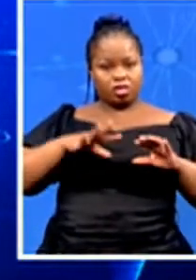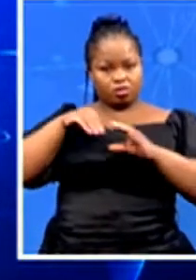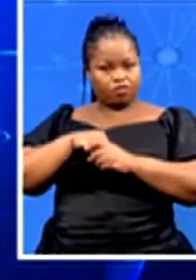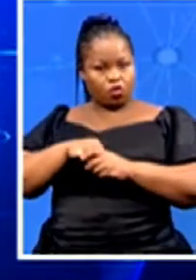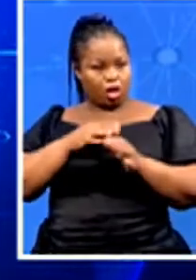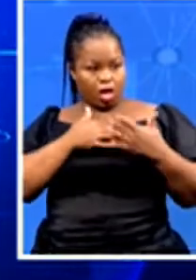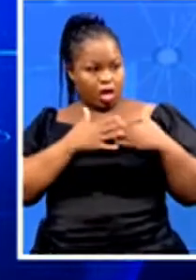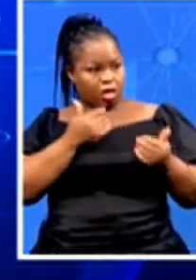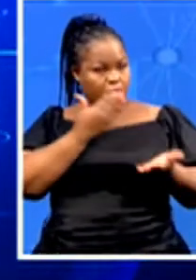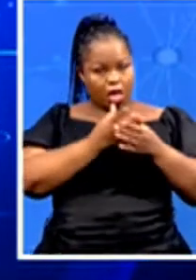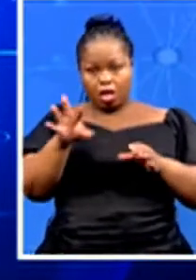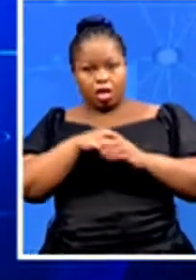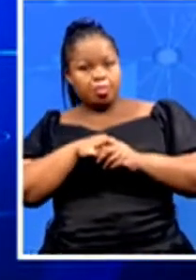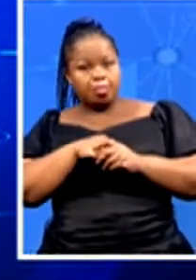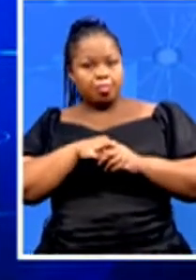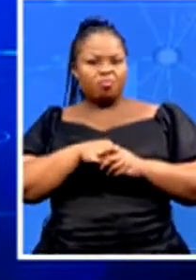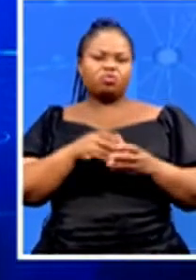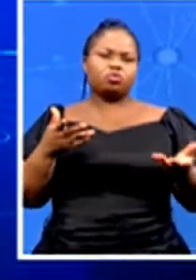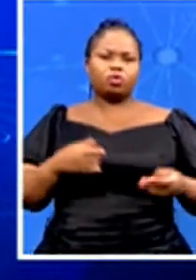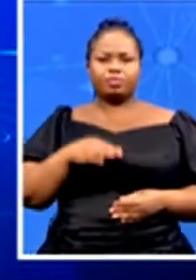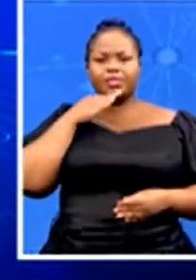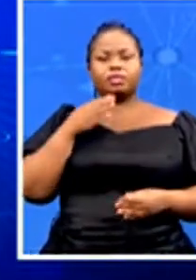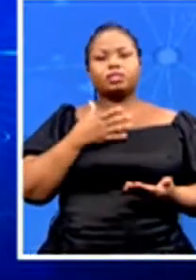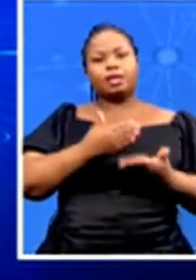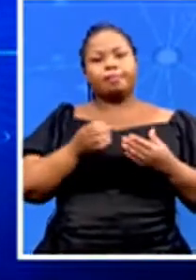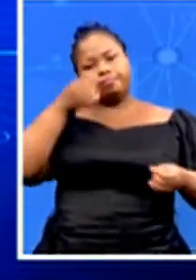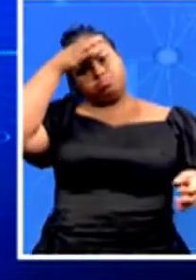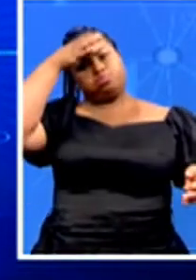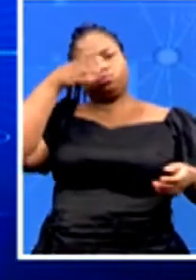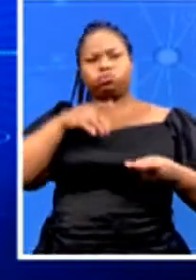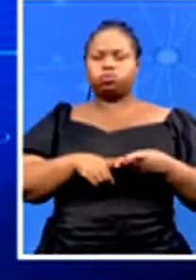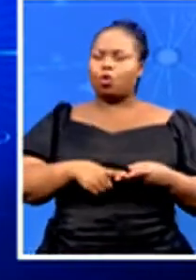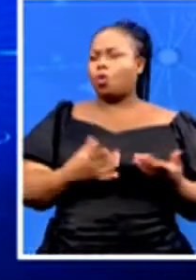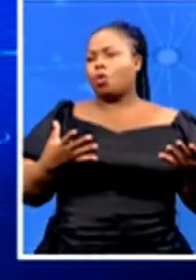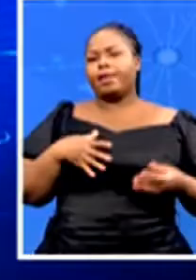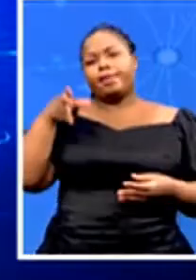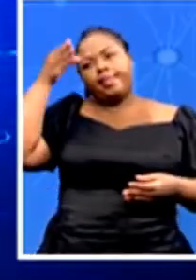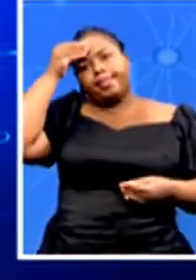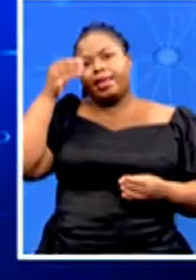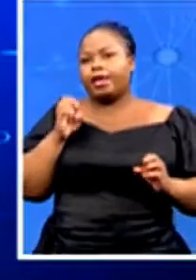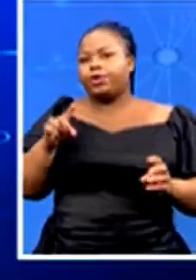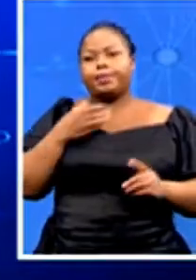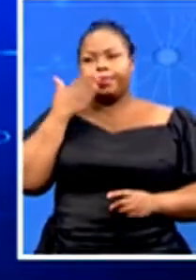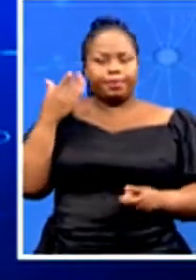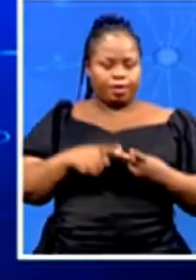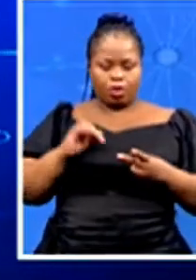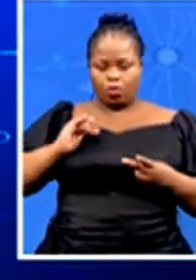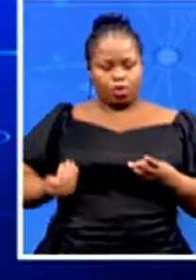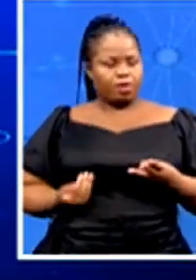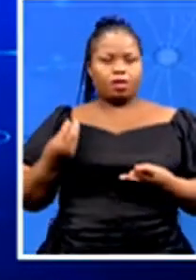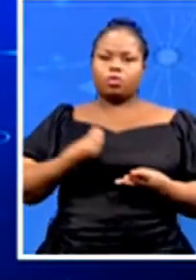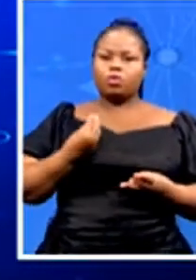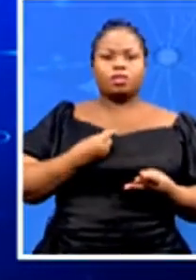words, those that are educated, those that are not educated, the women, the youth, the disabled, the